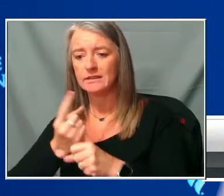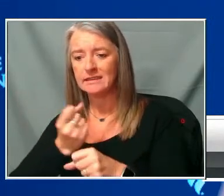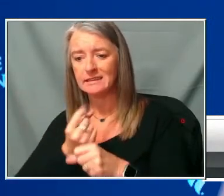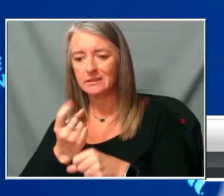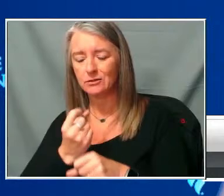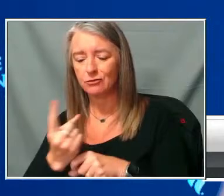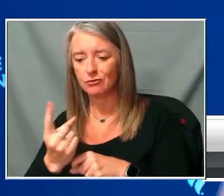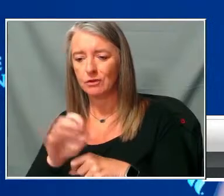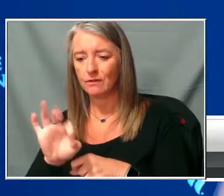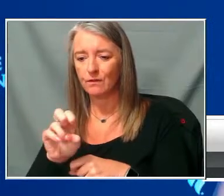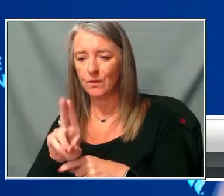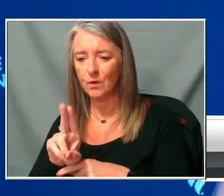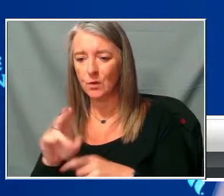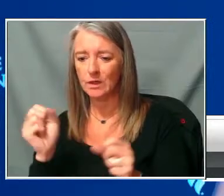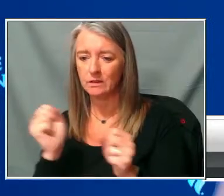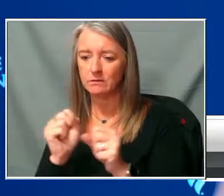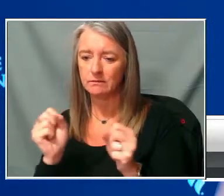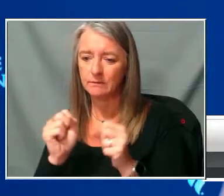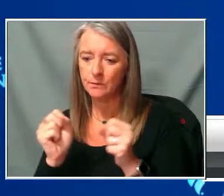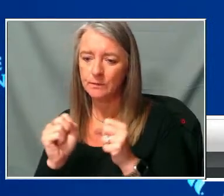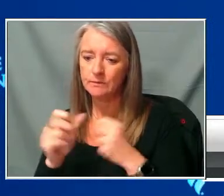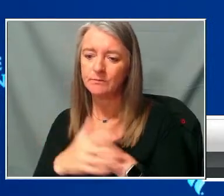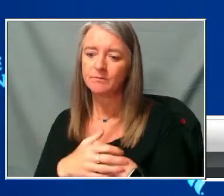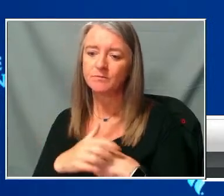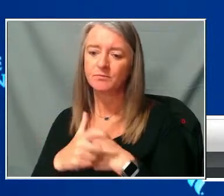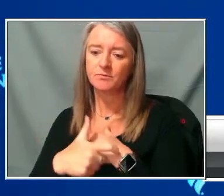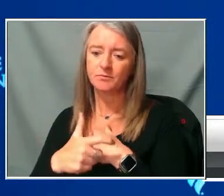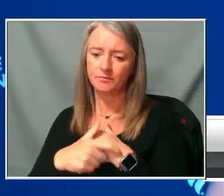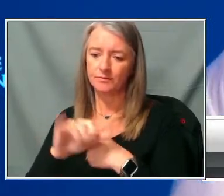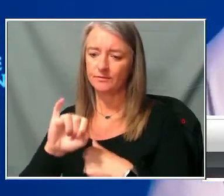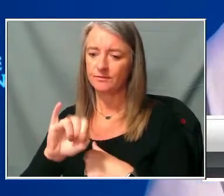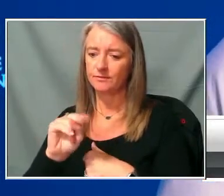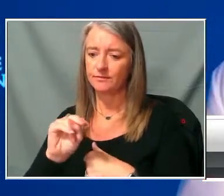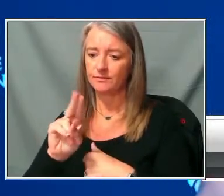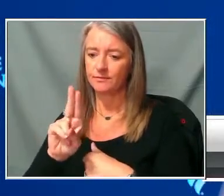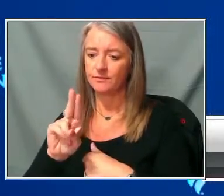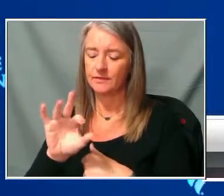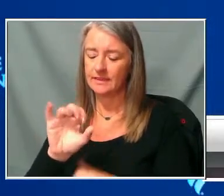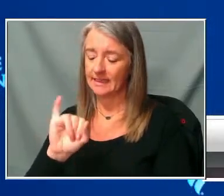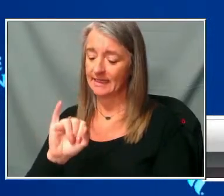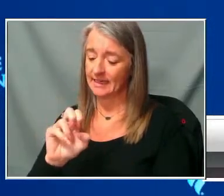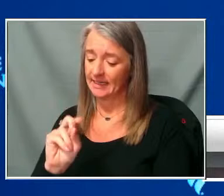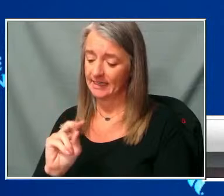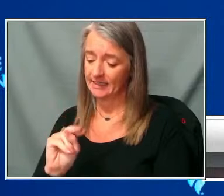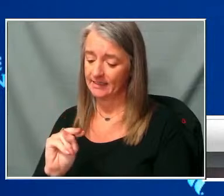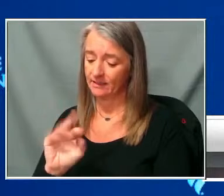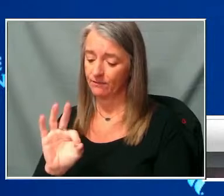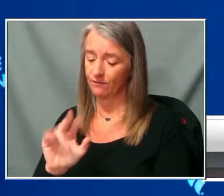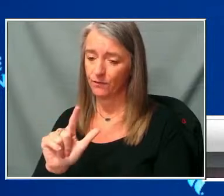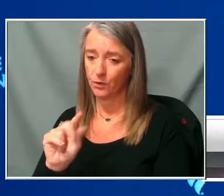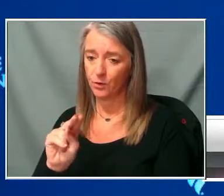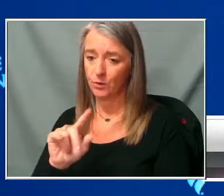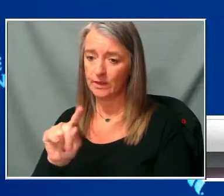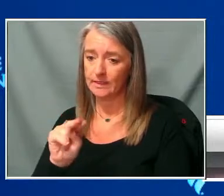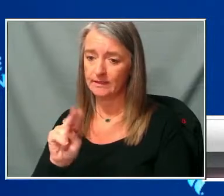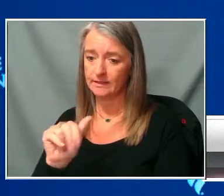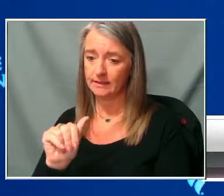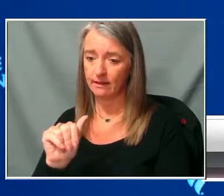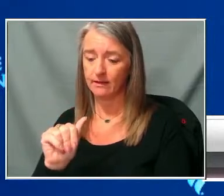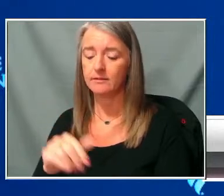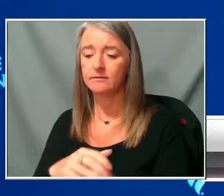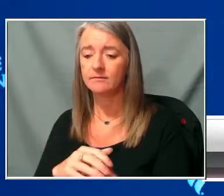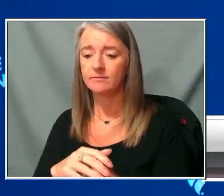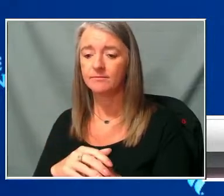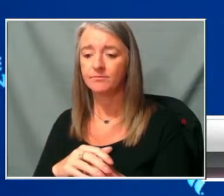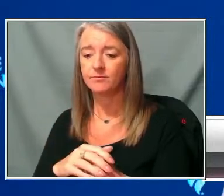is a winter virus. We rarely see it, although there have been exception years where a new strain comes up and pops in the summer.